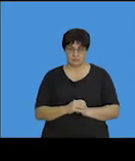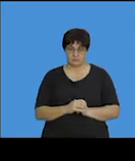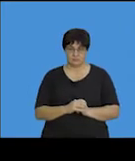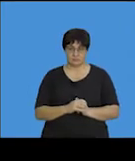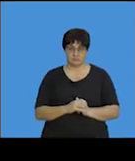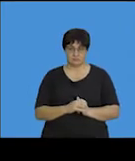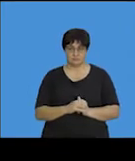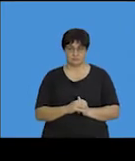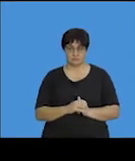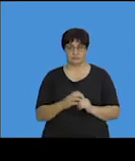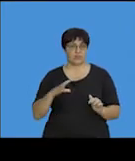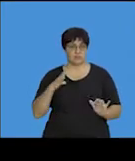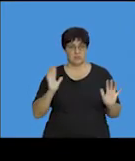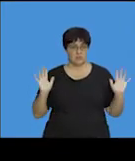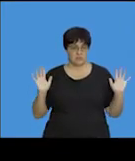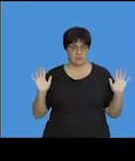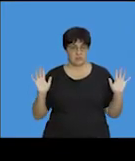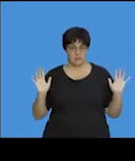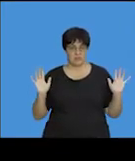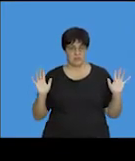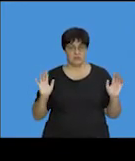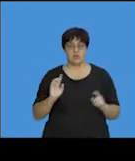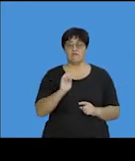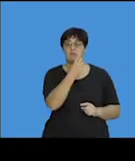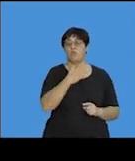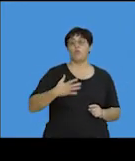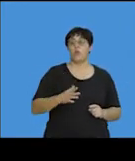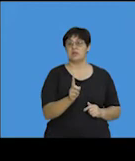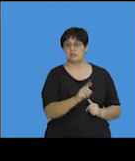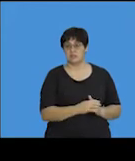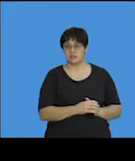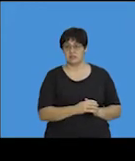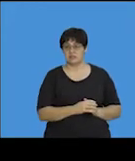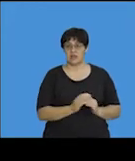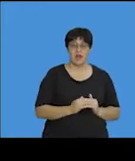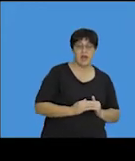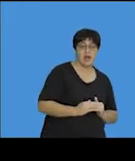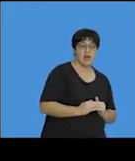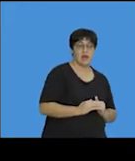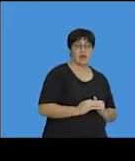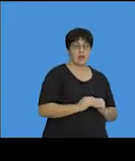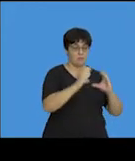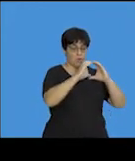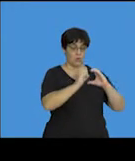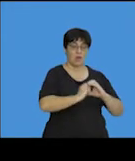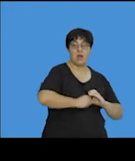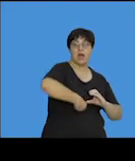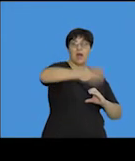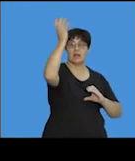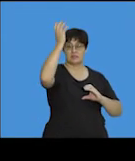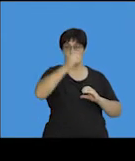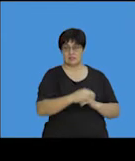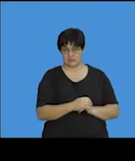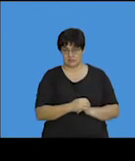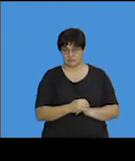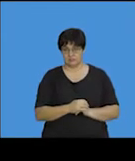And that's all they tell me. First thing they want is the height above the balloon. Was that the